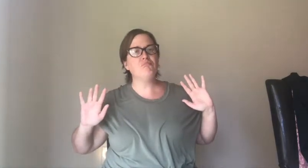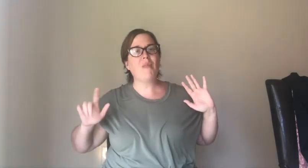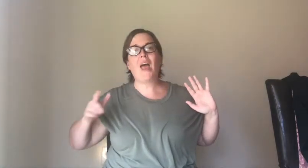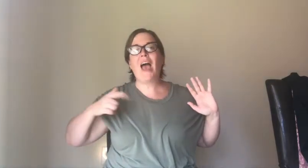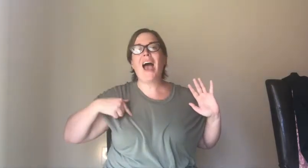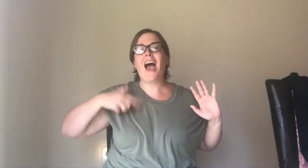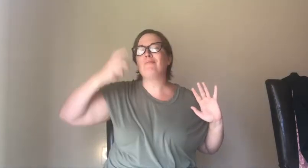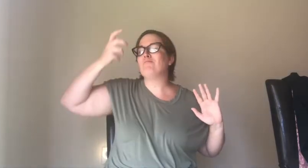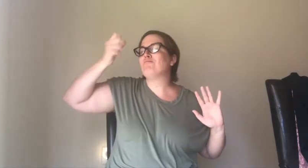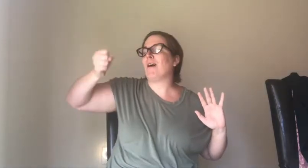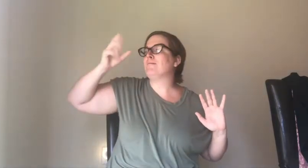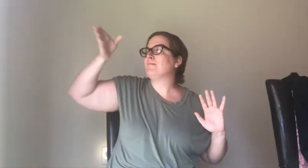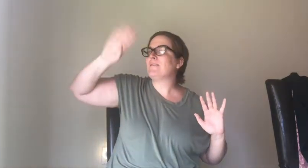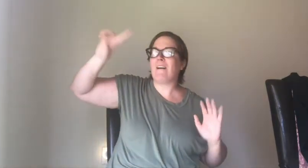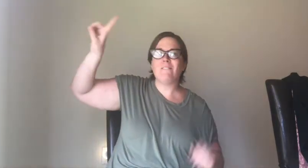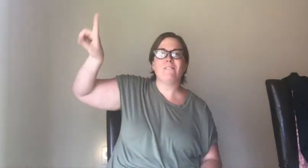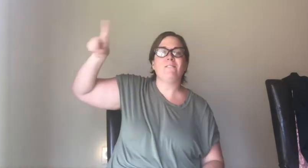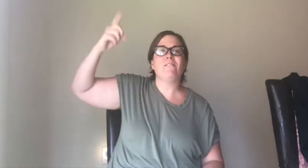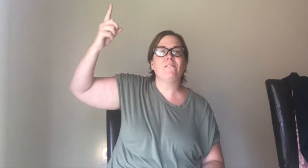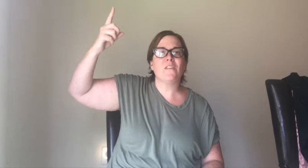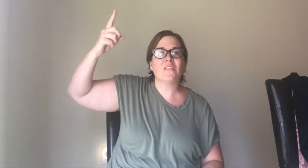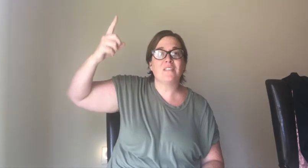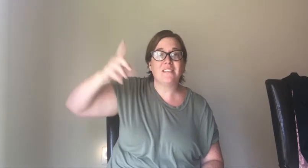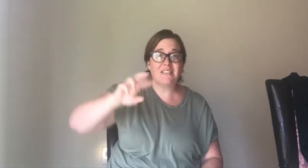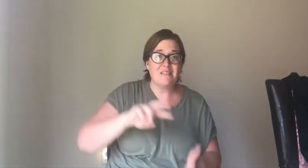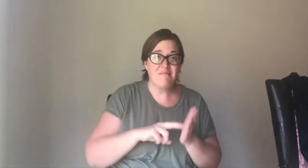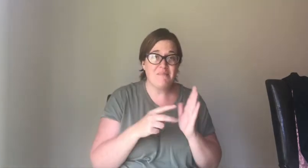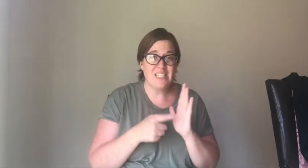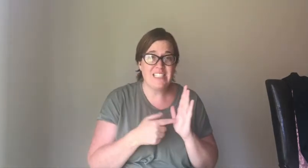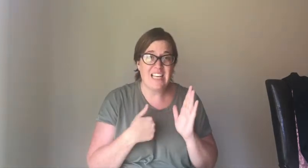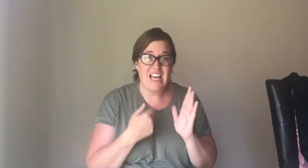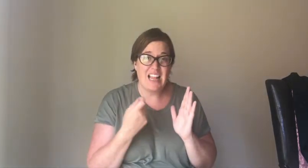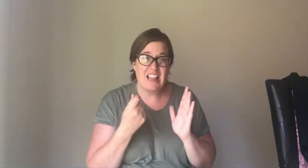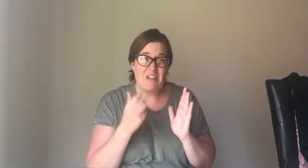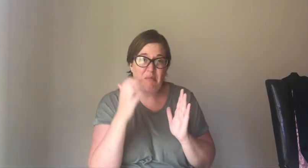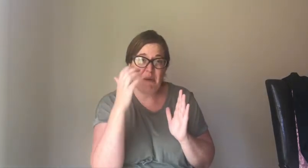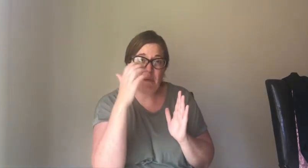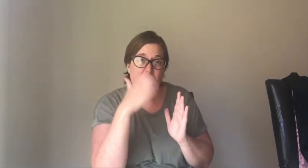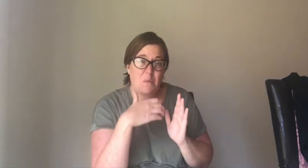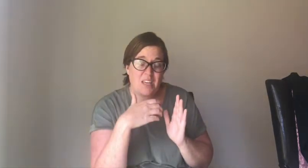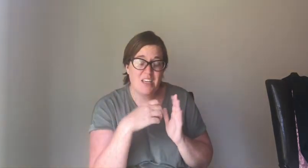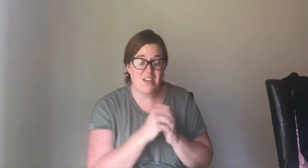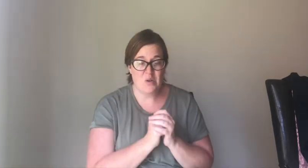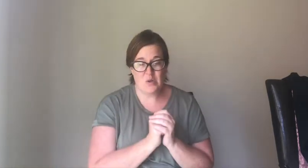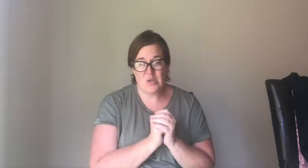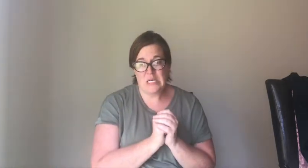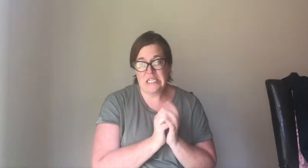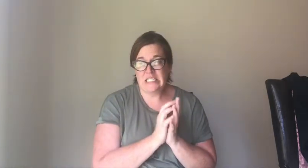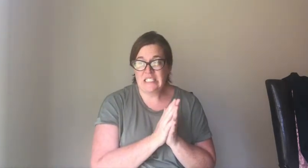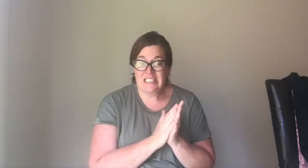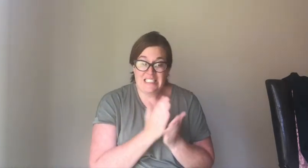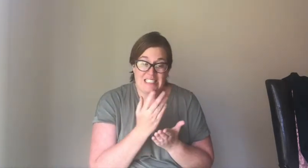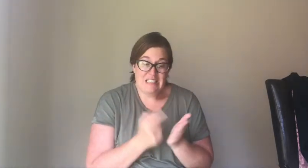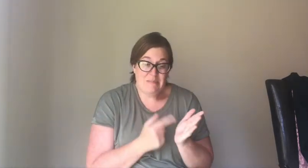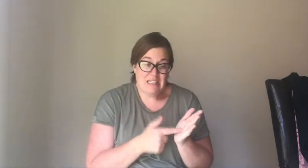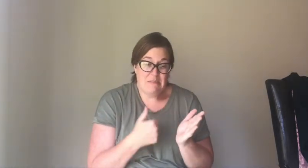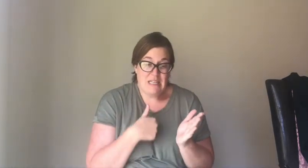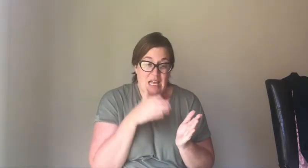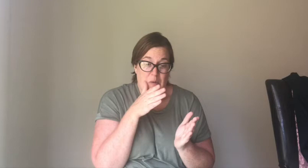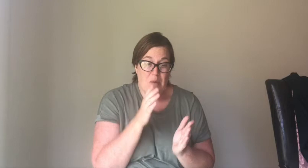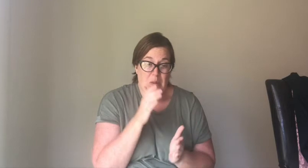actually be different in the way you live your life, in the way that you refuse to kind of